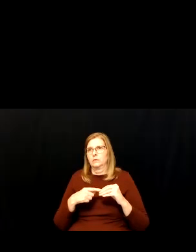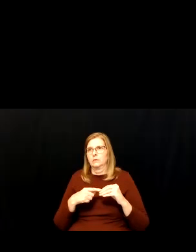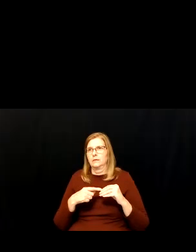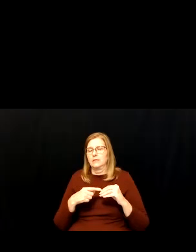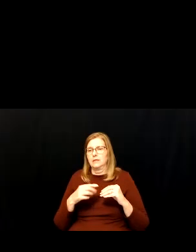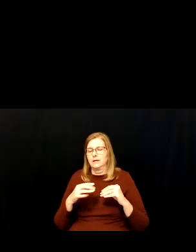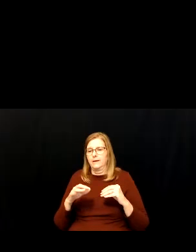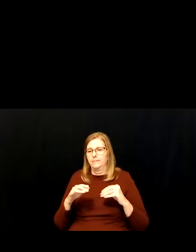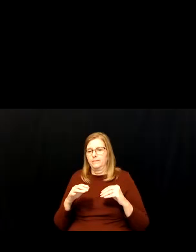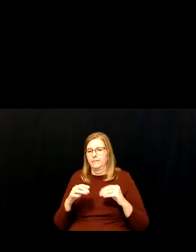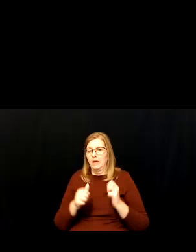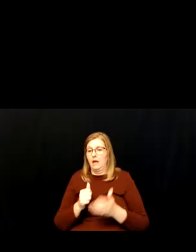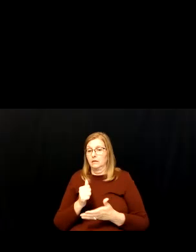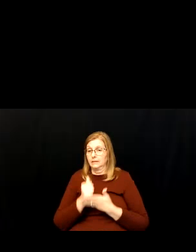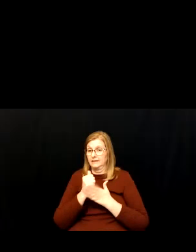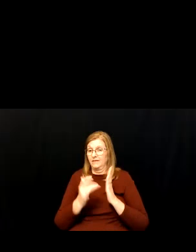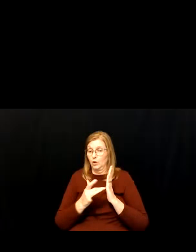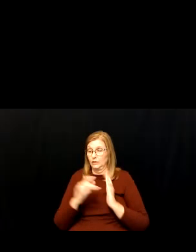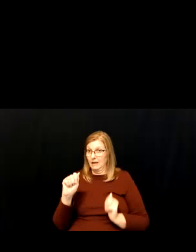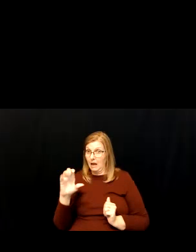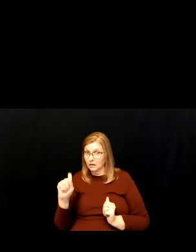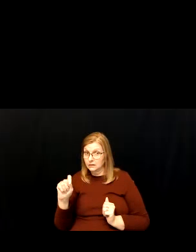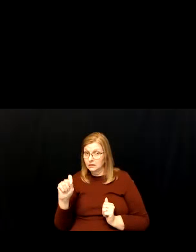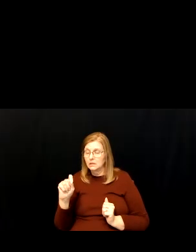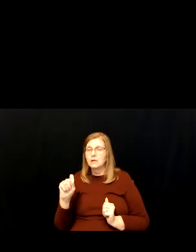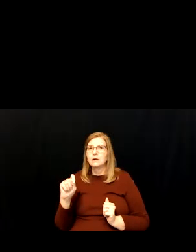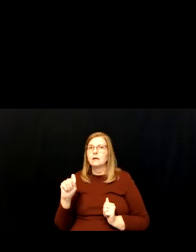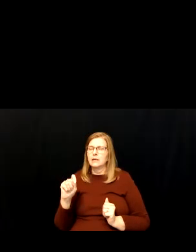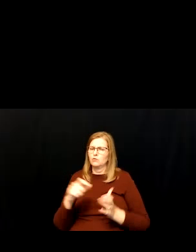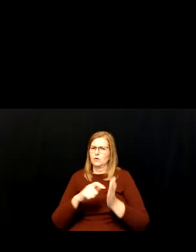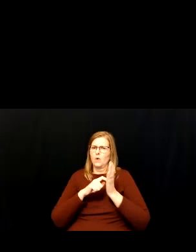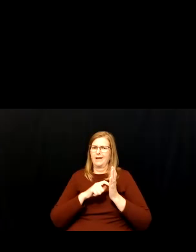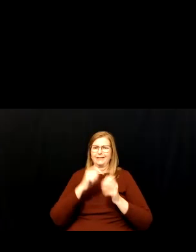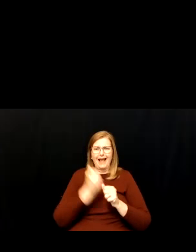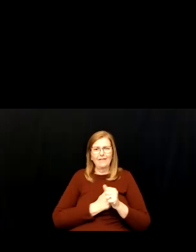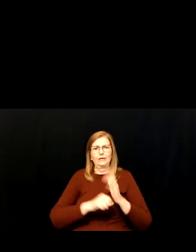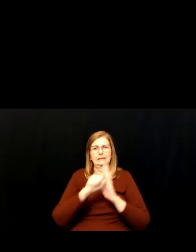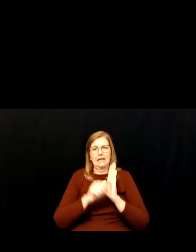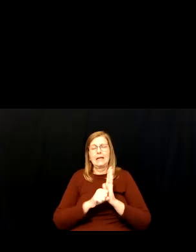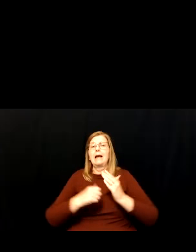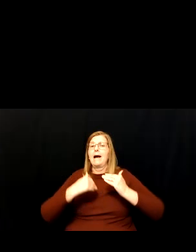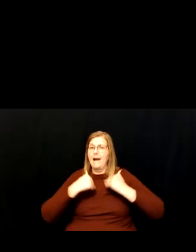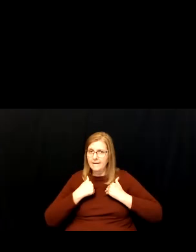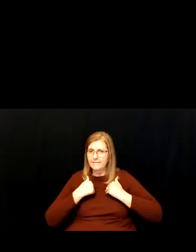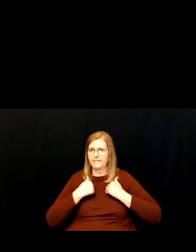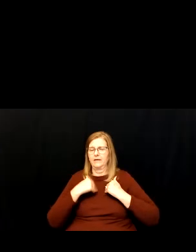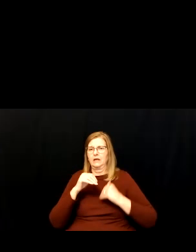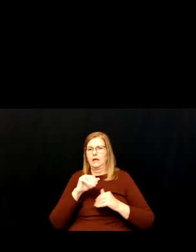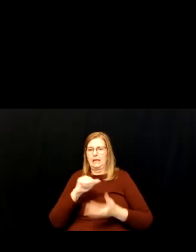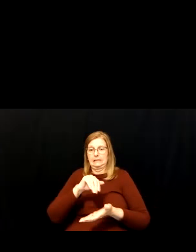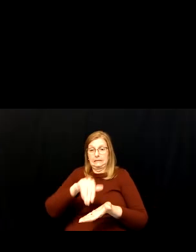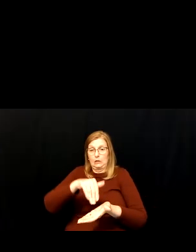the Assistive Technology Act is that it requires that every state have a